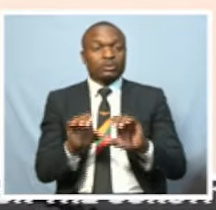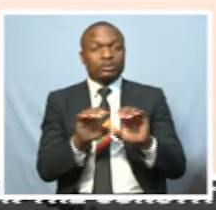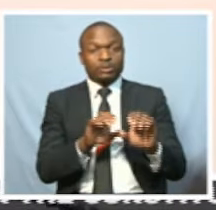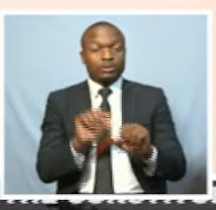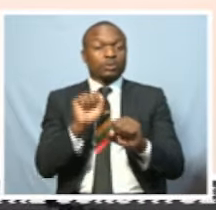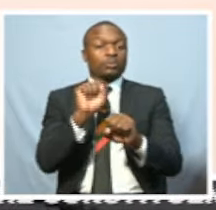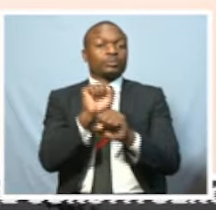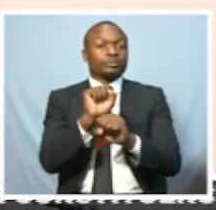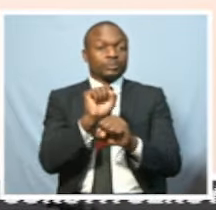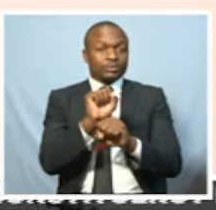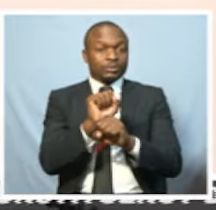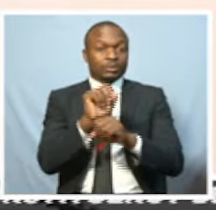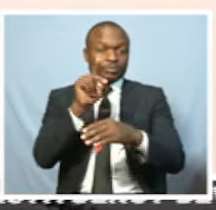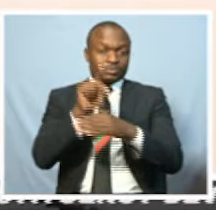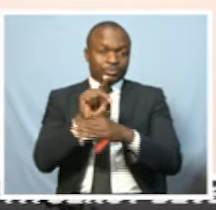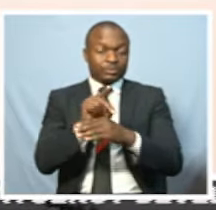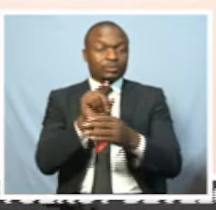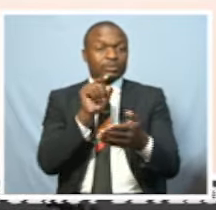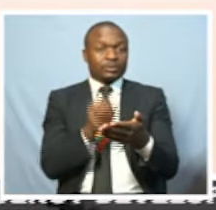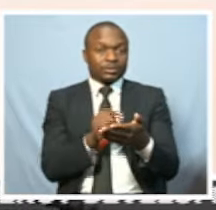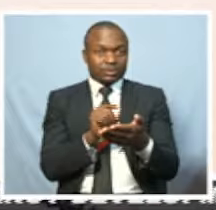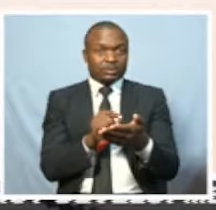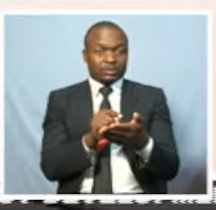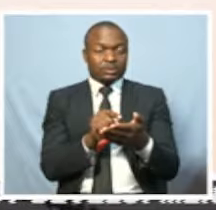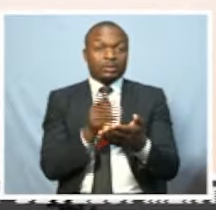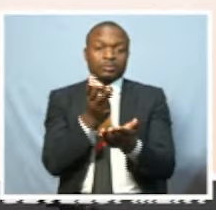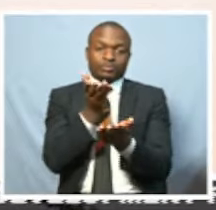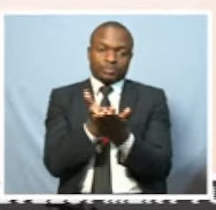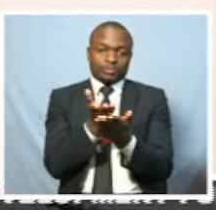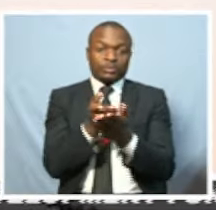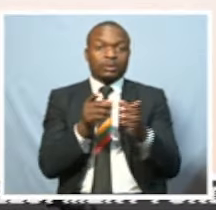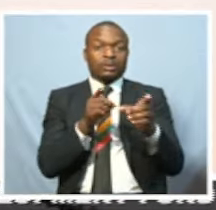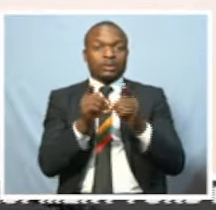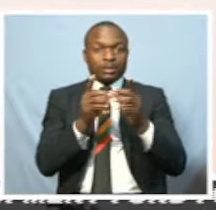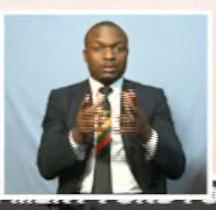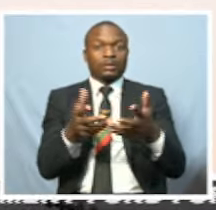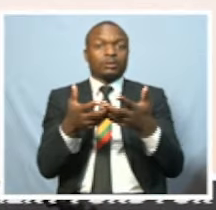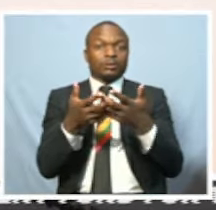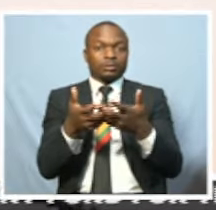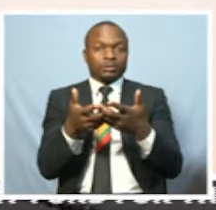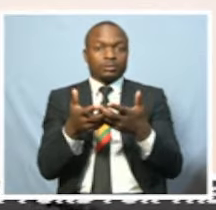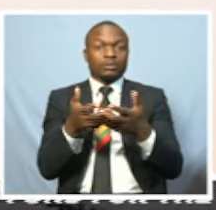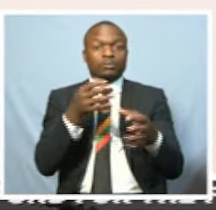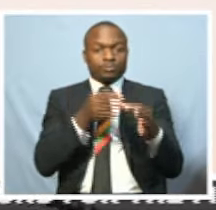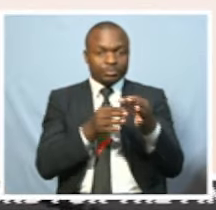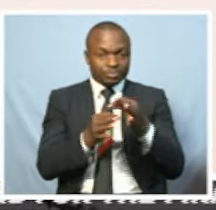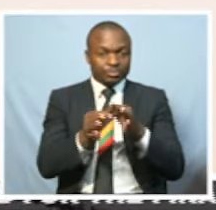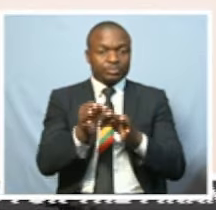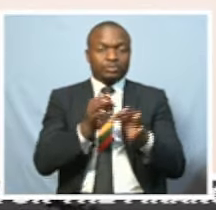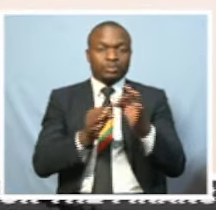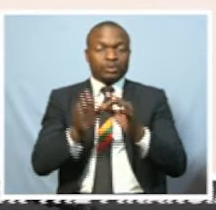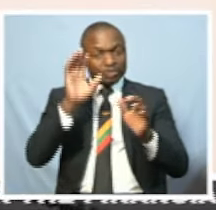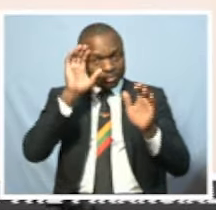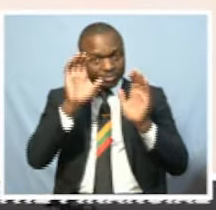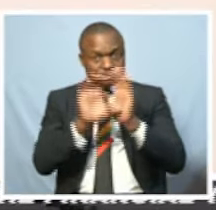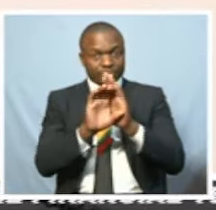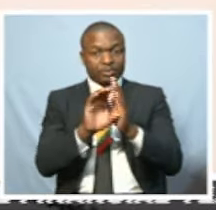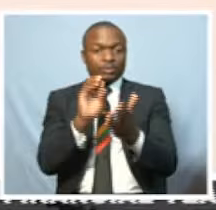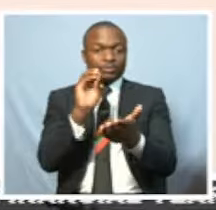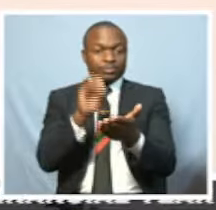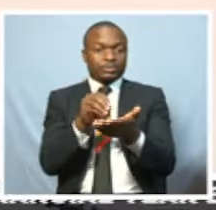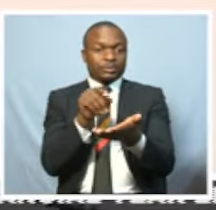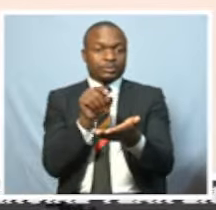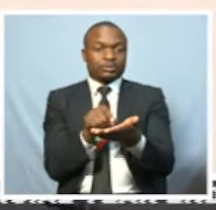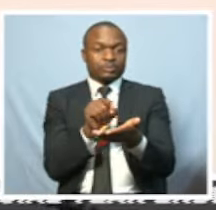erection of the project. This one I will request the Director of Engineering to make a clarification on the picture which is here